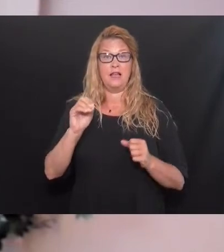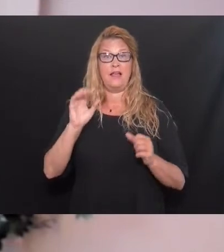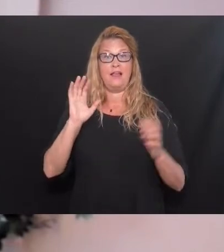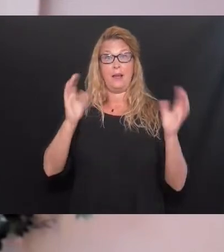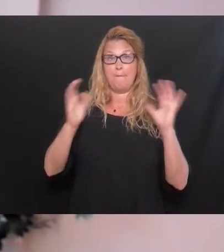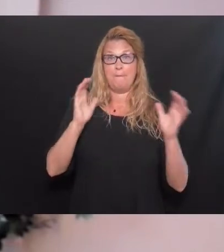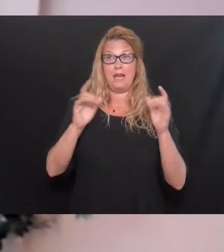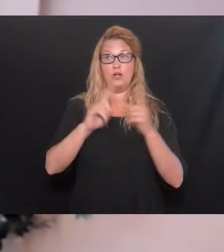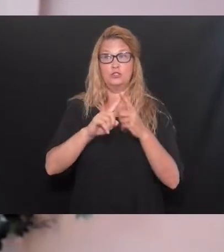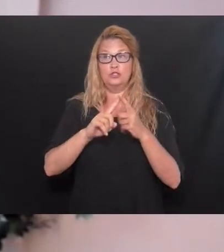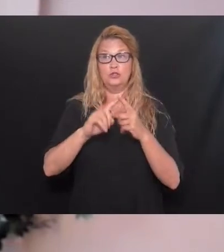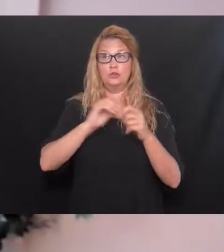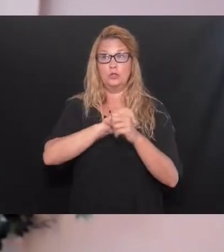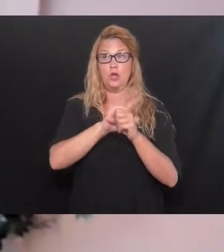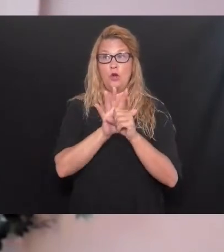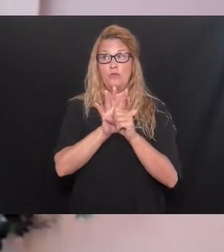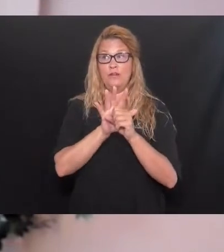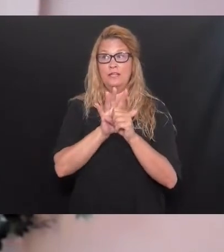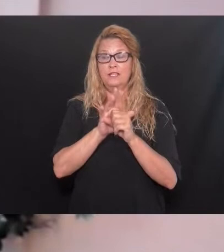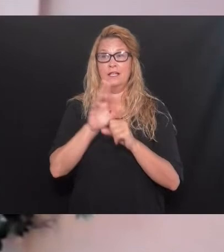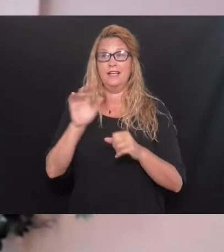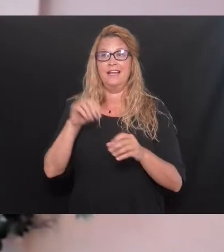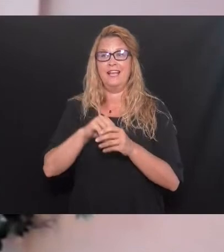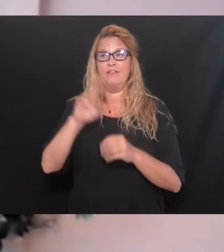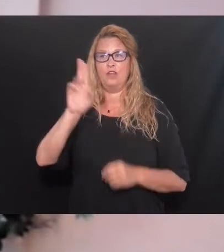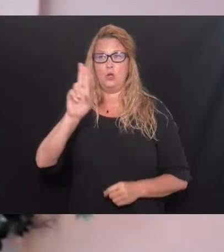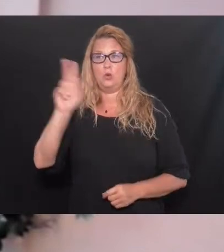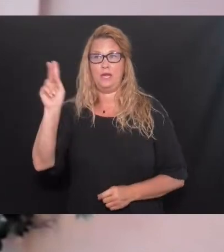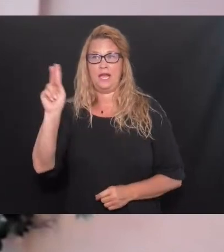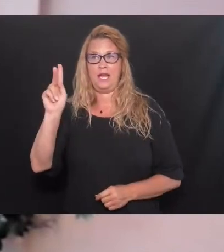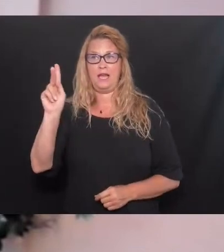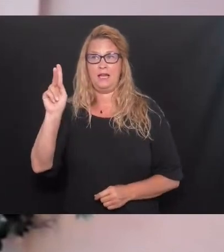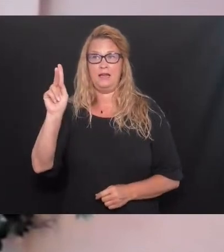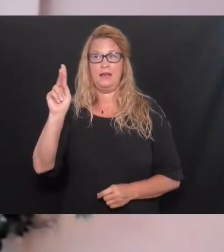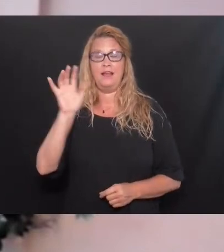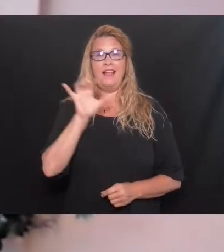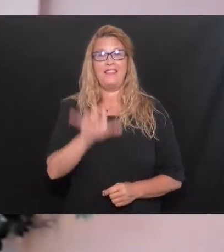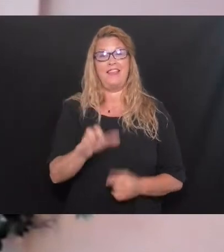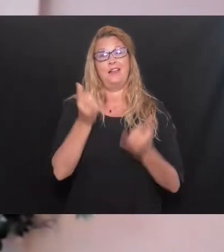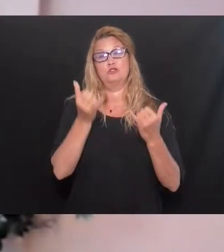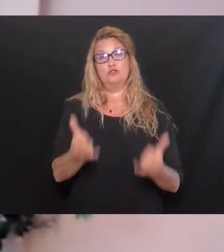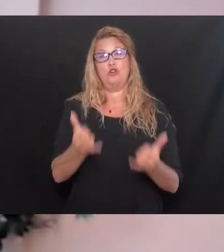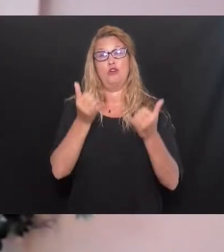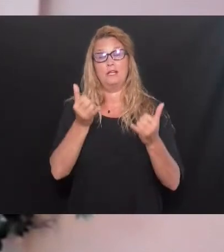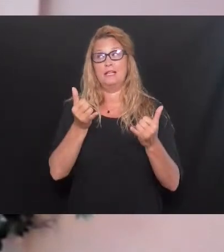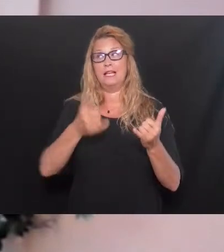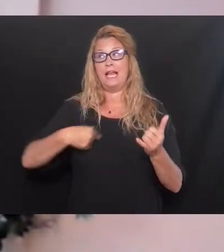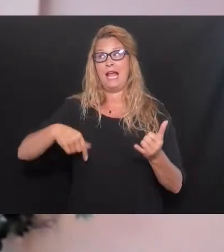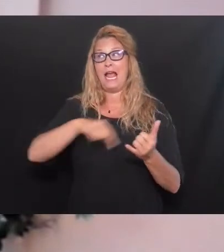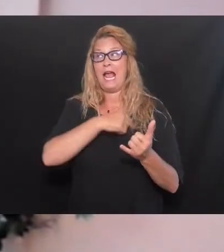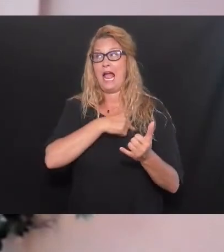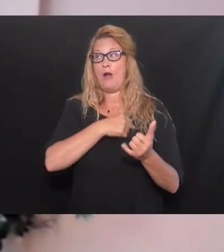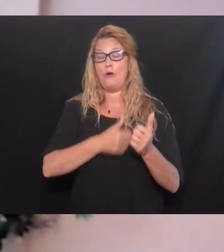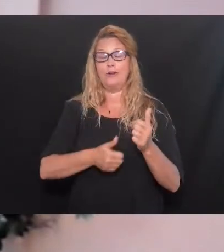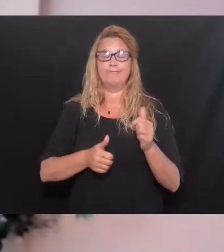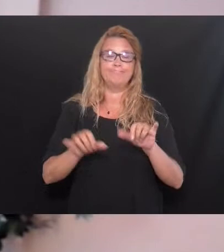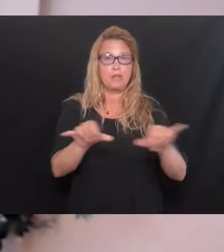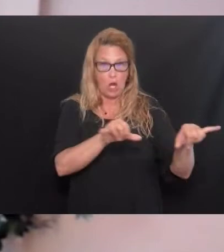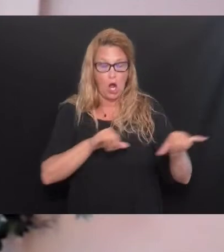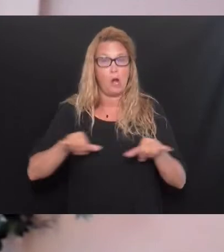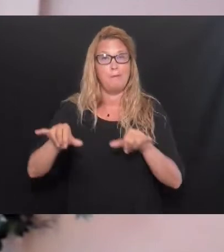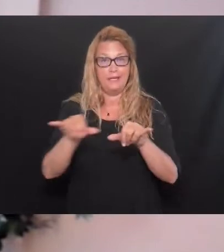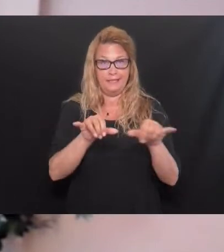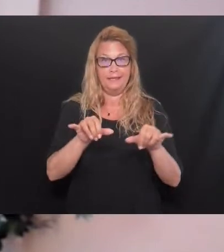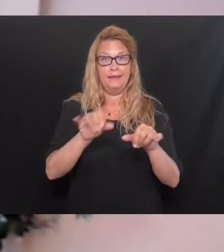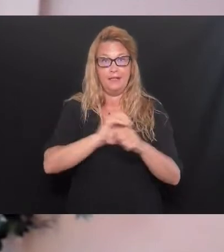variant that came from the United Kingdom, which is currently our most common variant in the